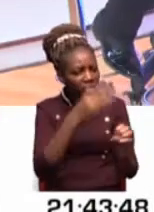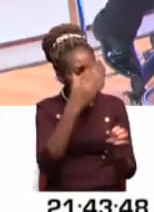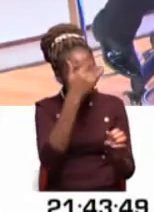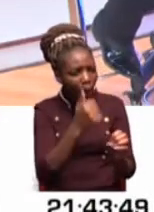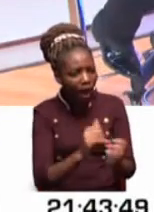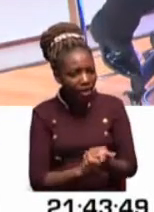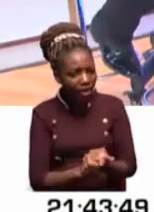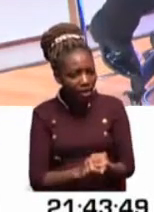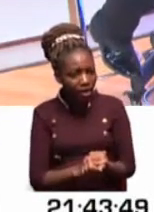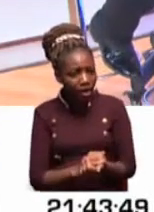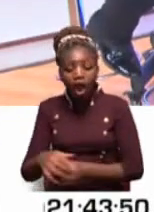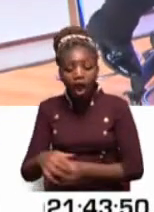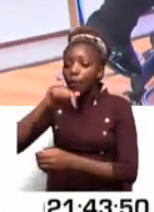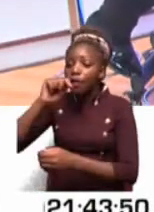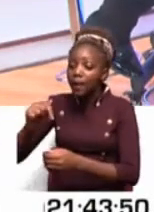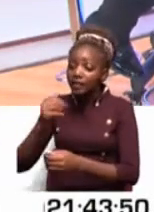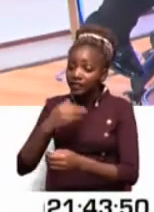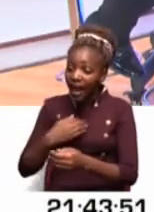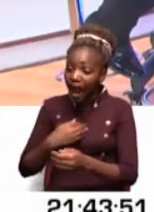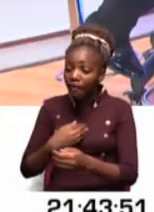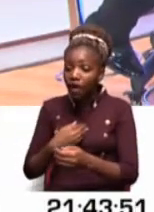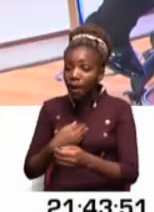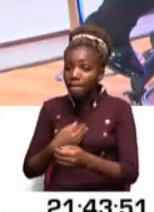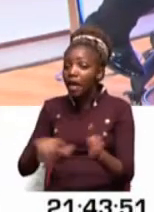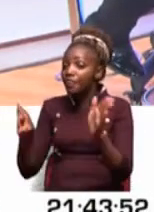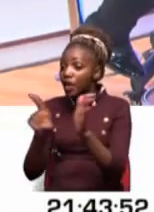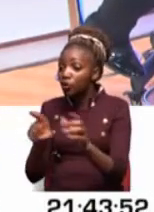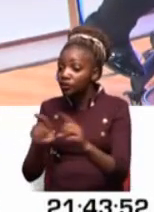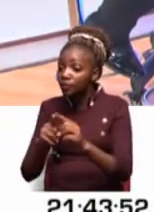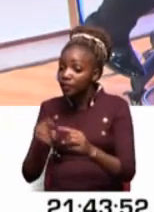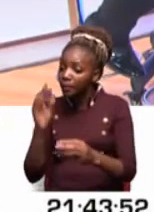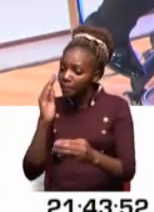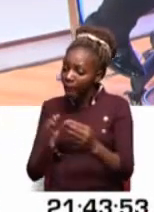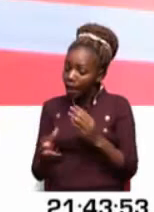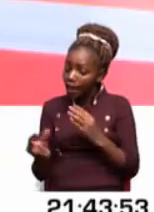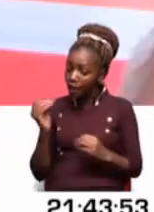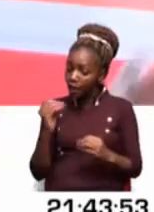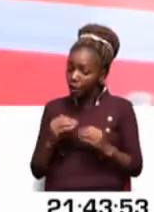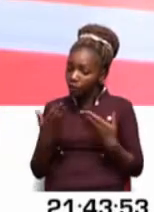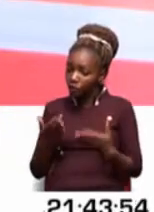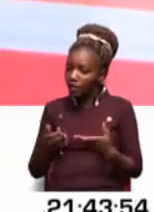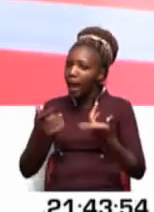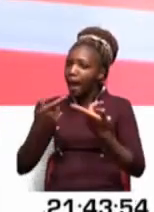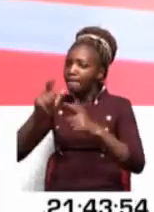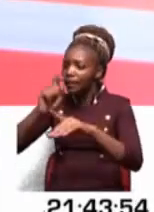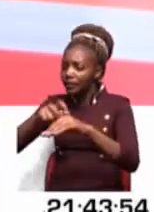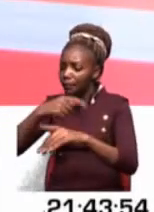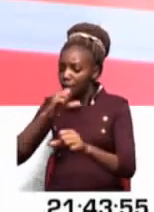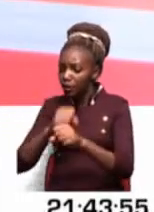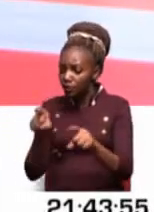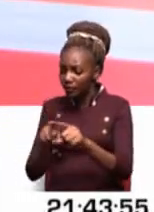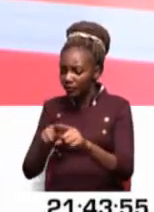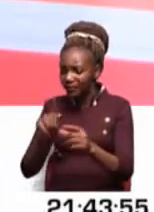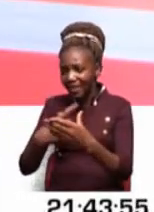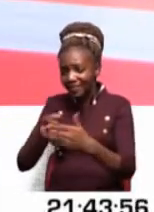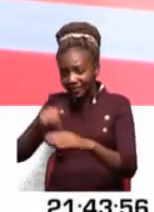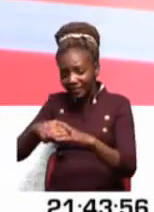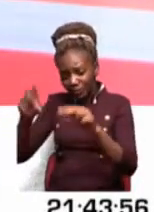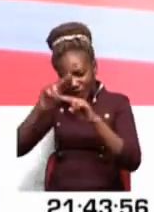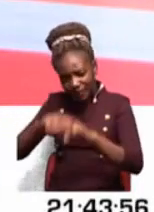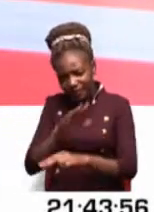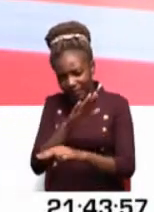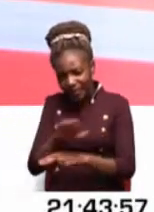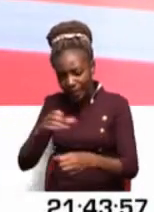deal with a lot. We have to deal with the corruption. We have to deal with all this wastage that we have. But as we are doing that and as we are sitting in parliament to craft the